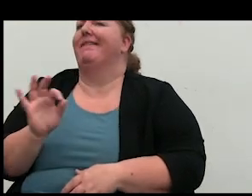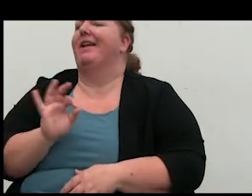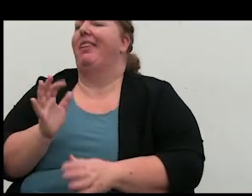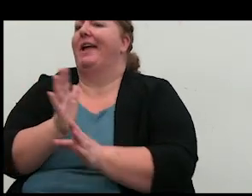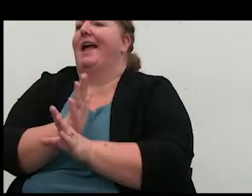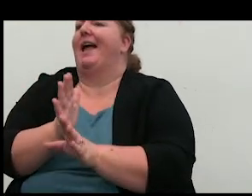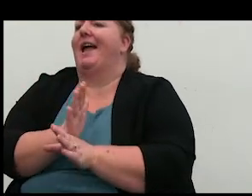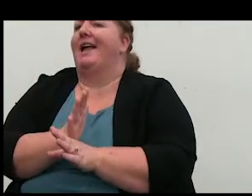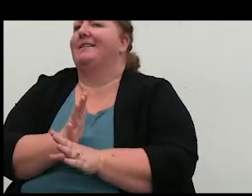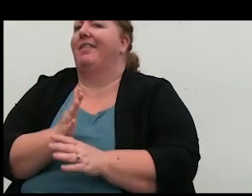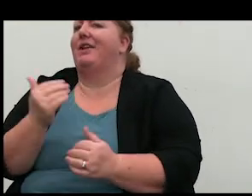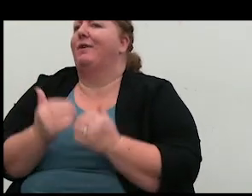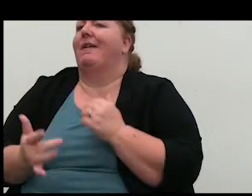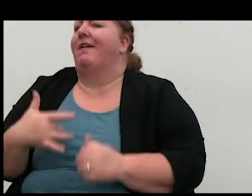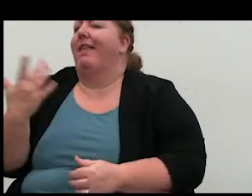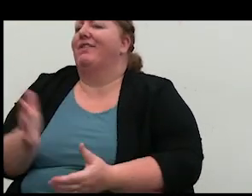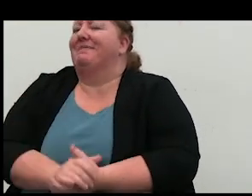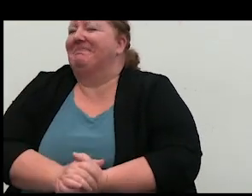to hide, you haven't really lived.